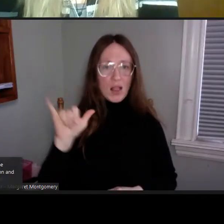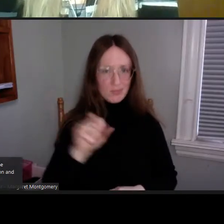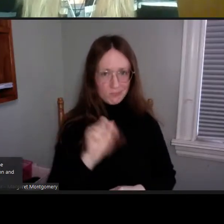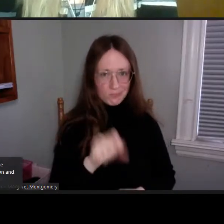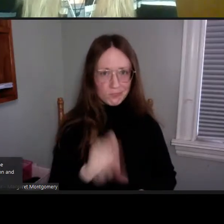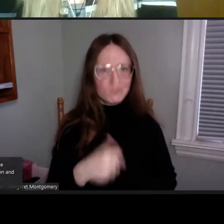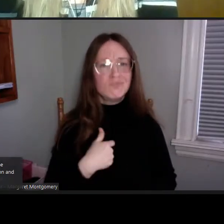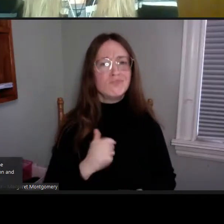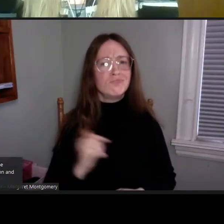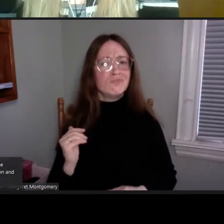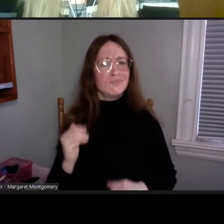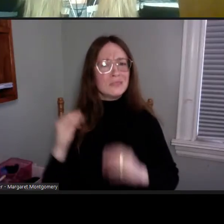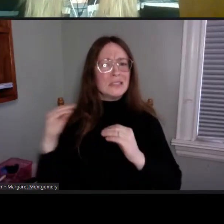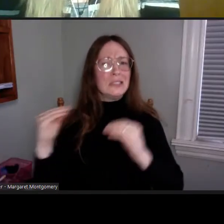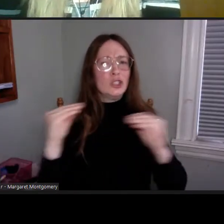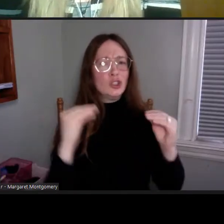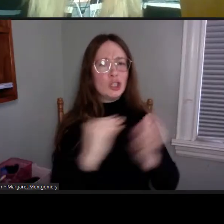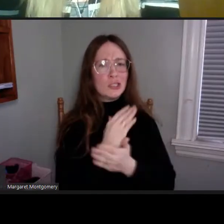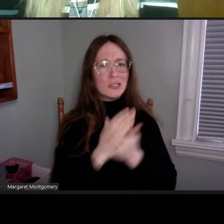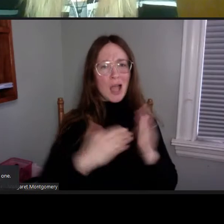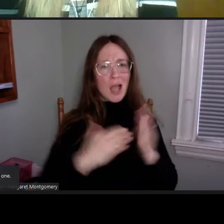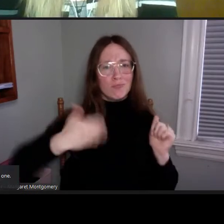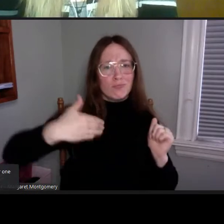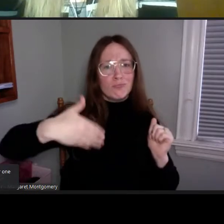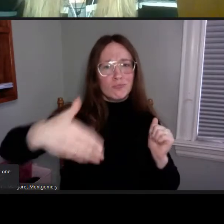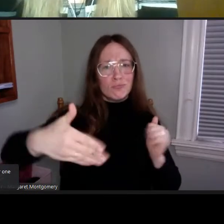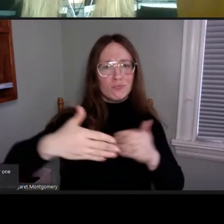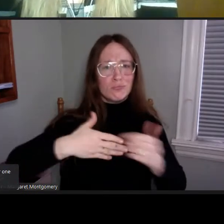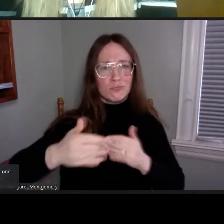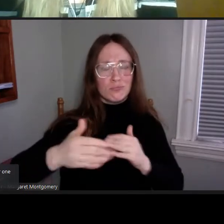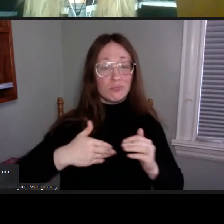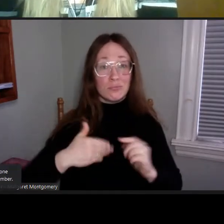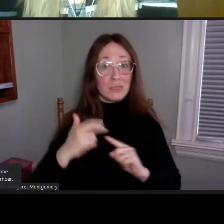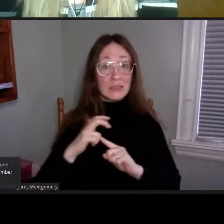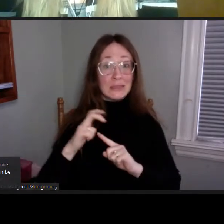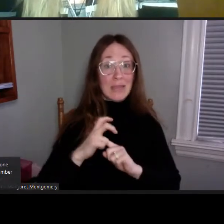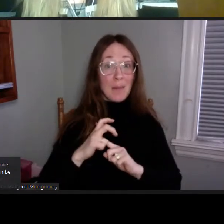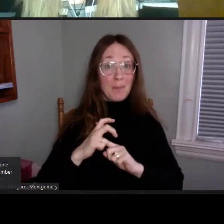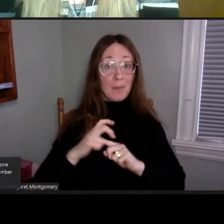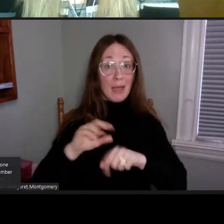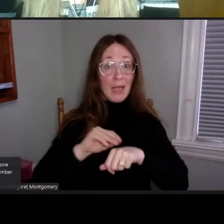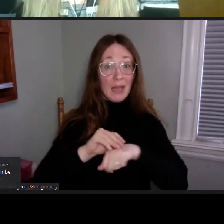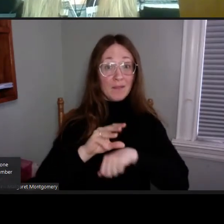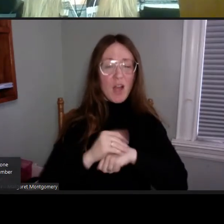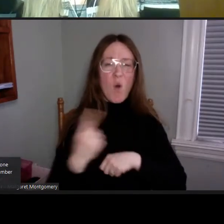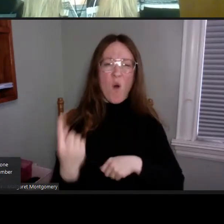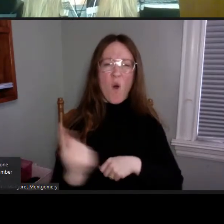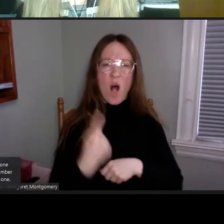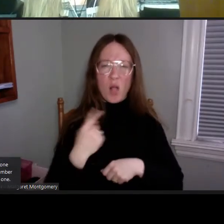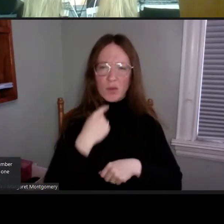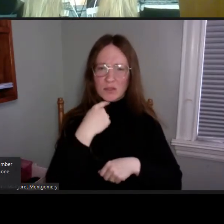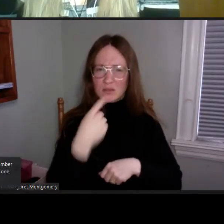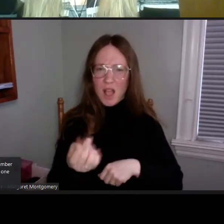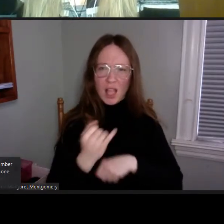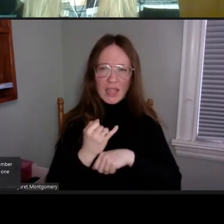I've, throughout the class, the number one thing that I would say, and it's the number one thing I tell all my interns, it's the number one